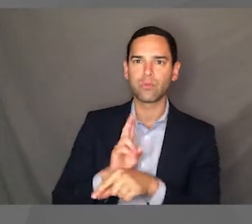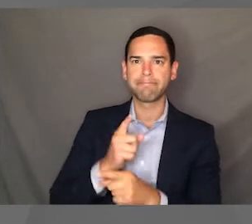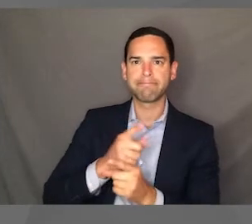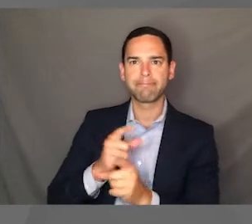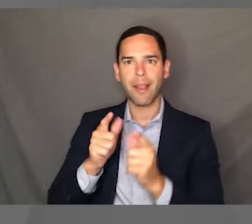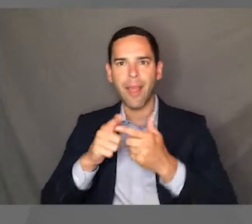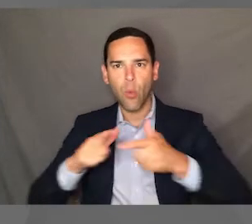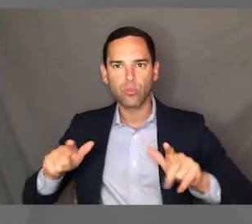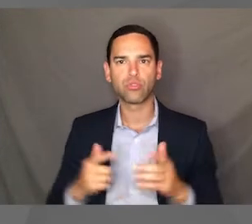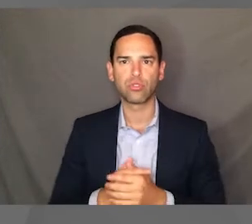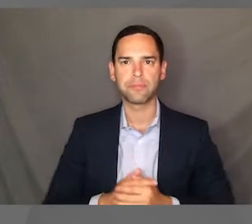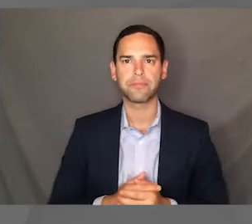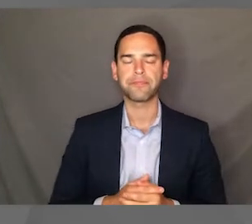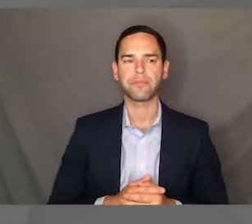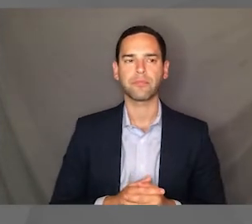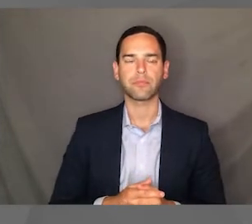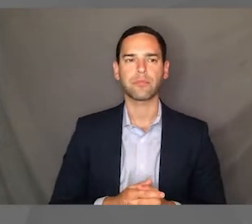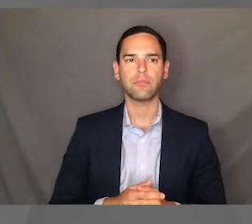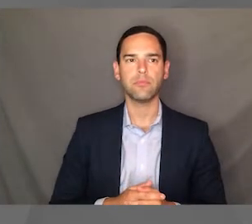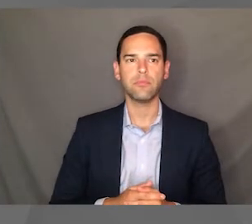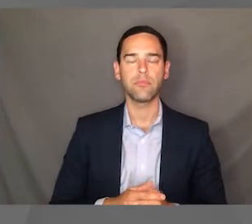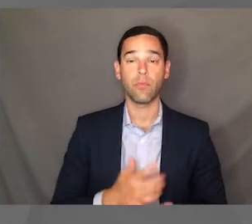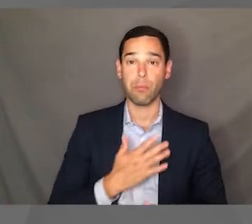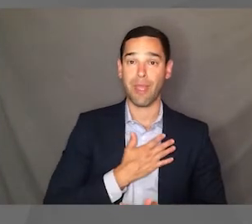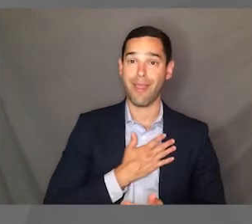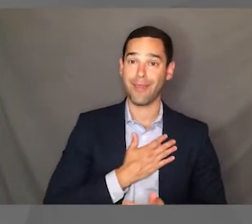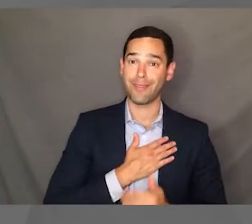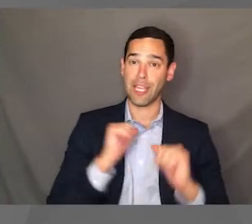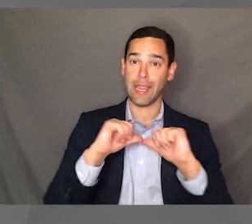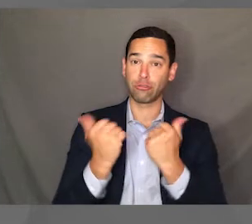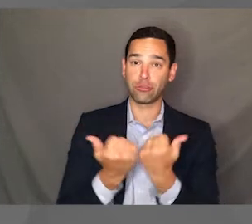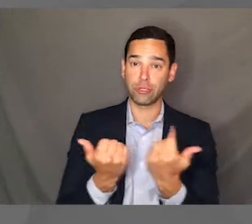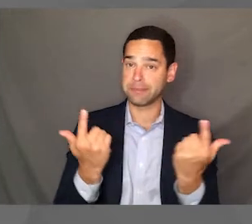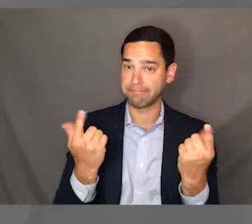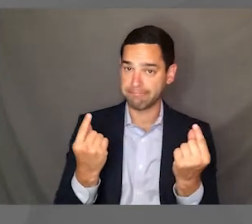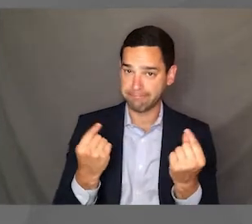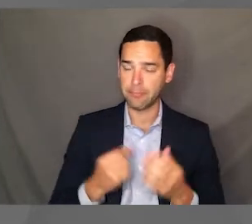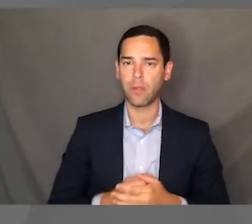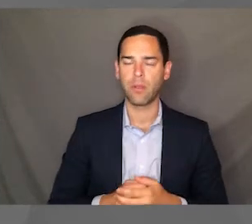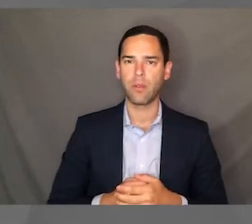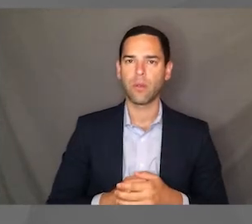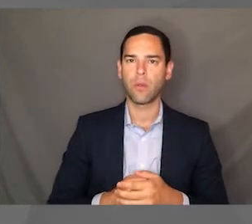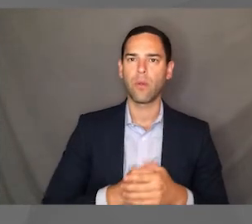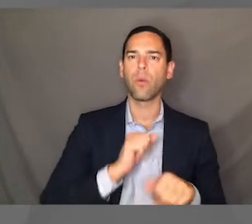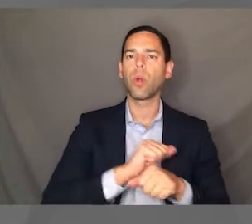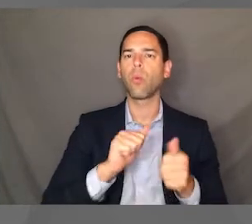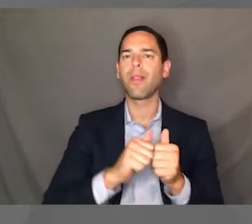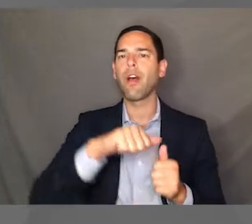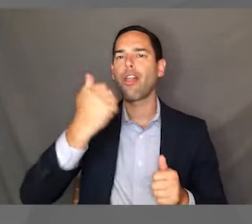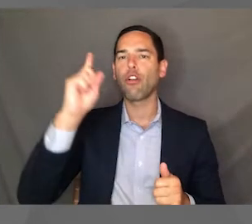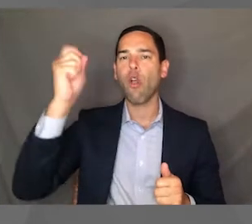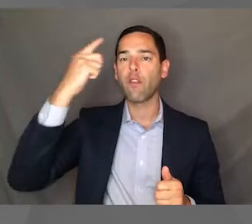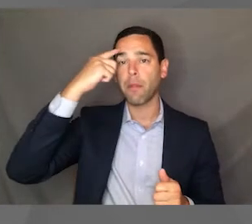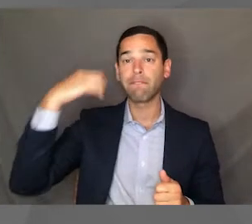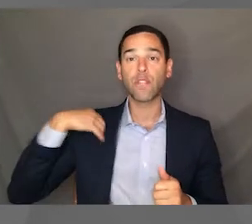the family. And so my agency works a lot with other government officials to